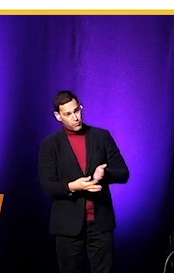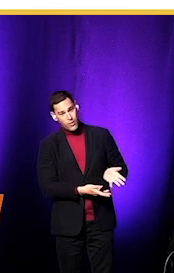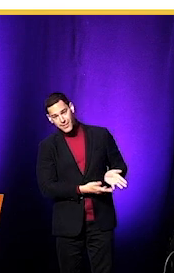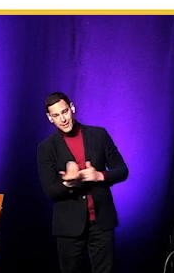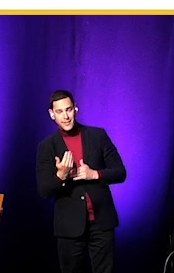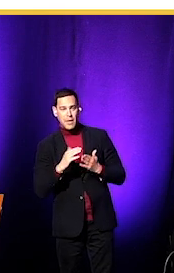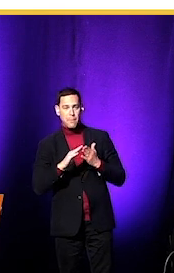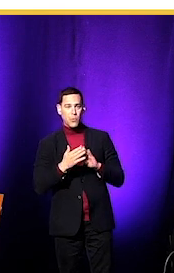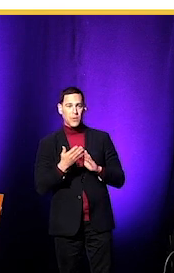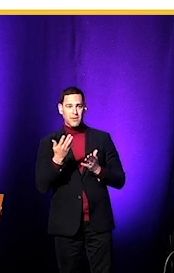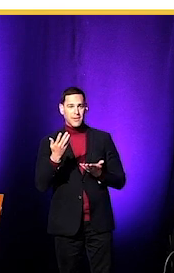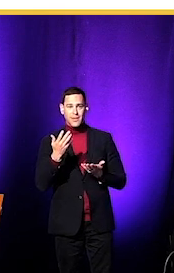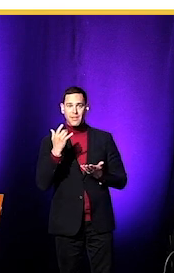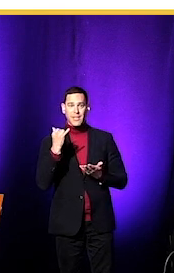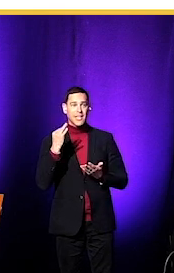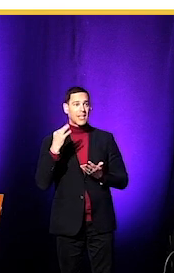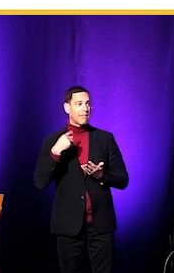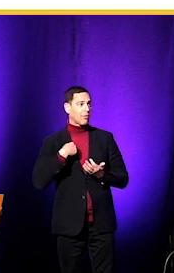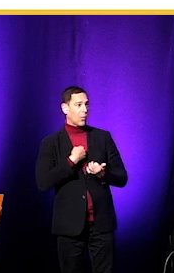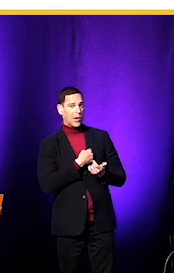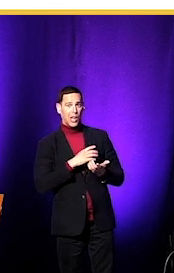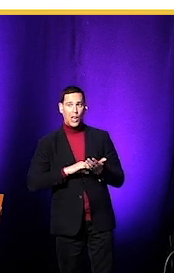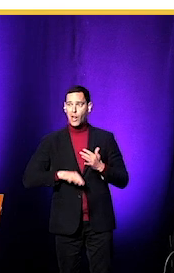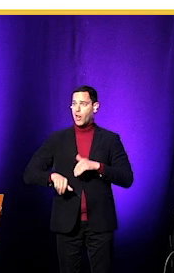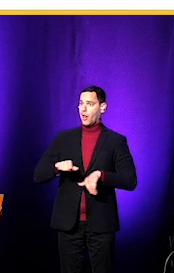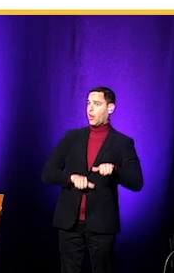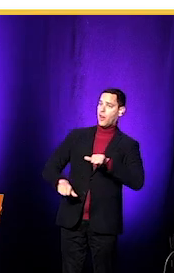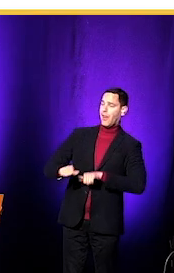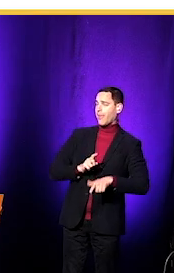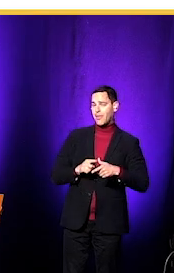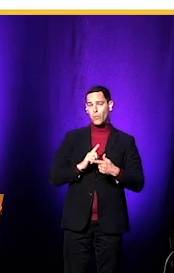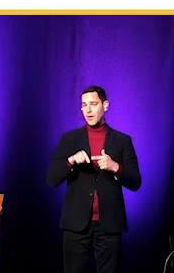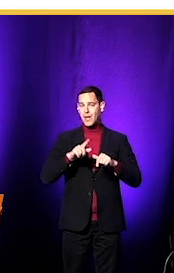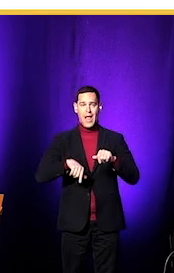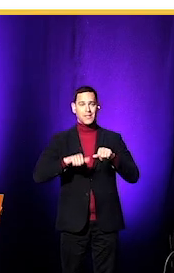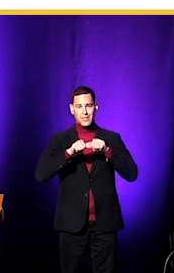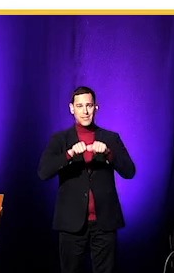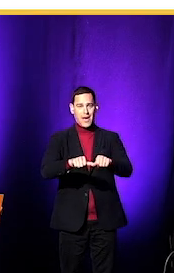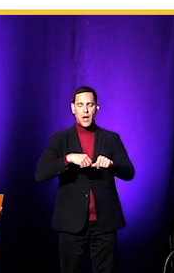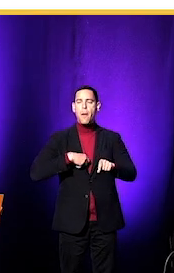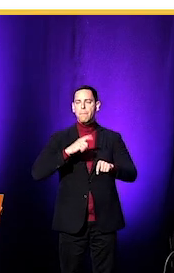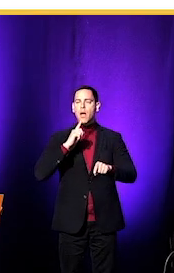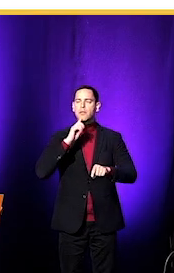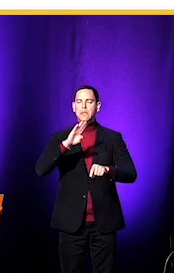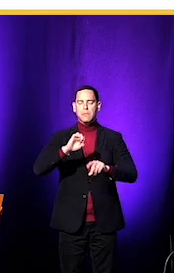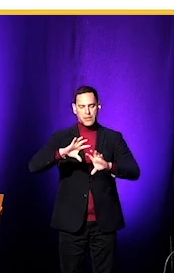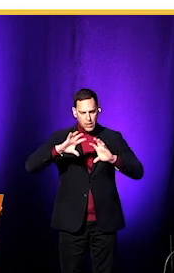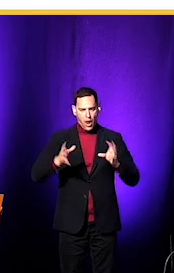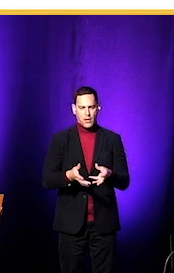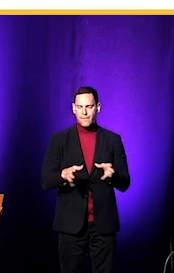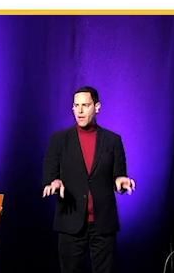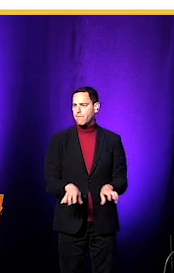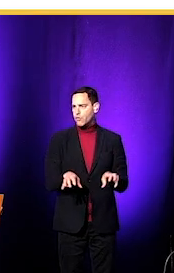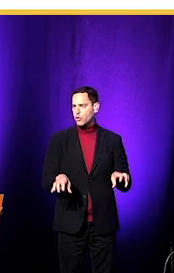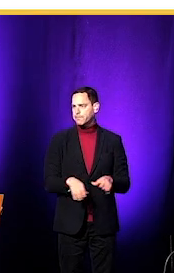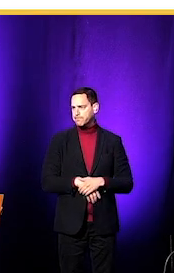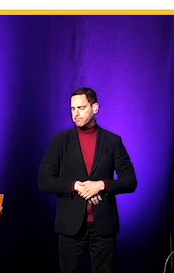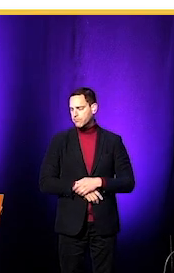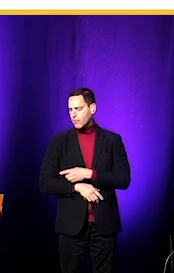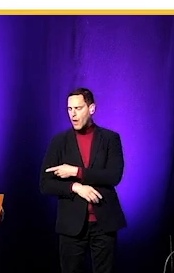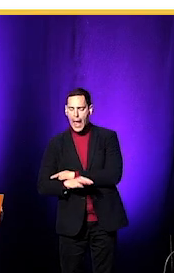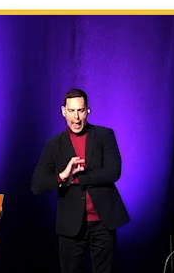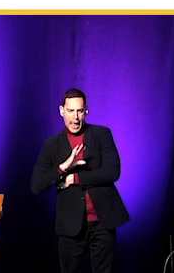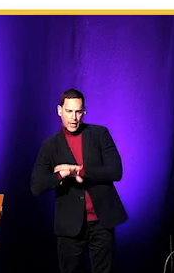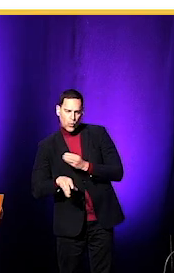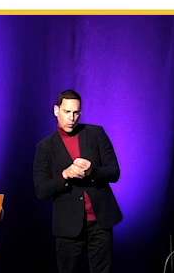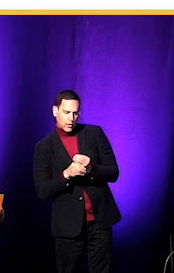It truly is collective effort. A quick footnote to that, Chris, is the case of